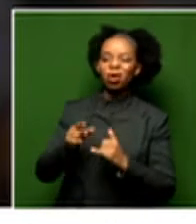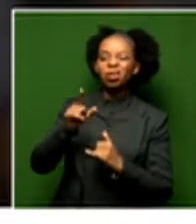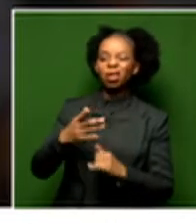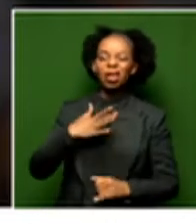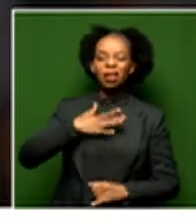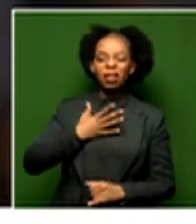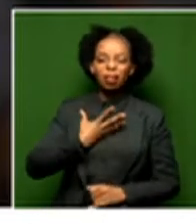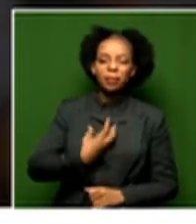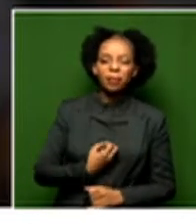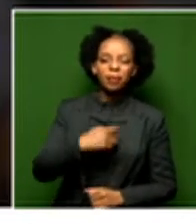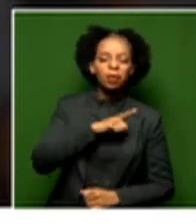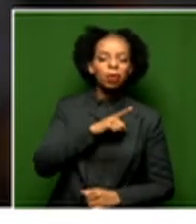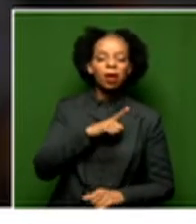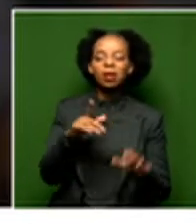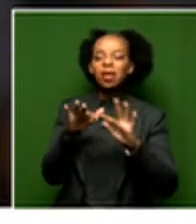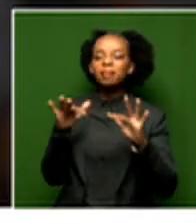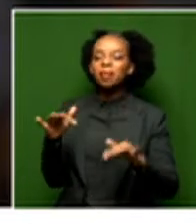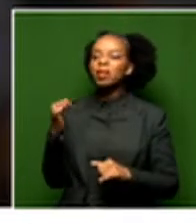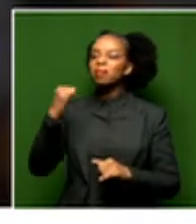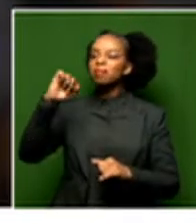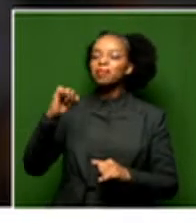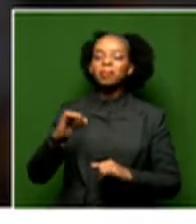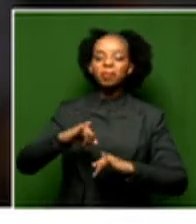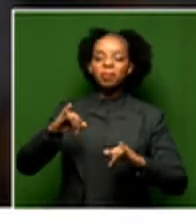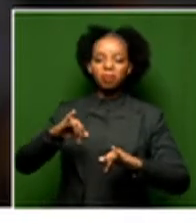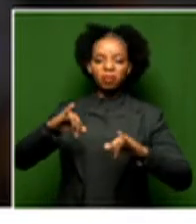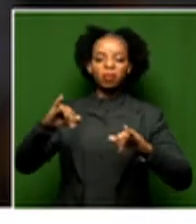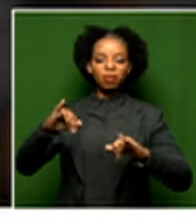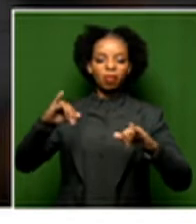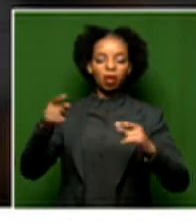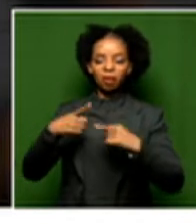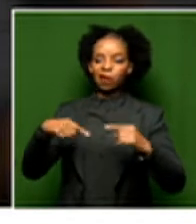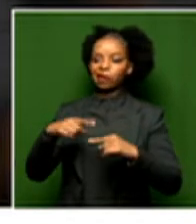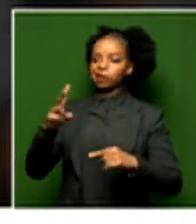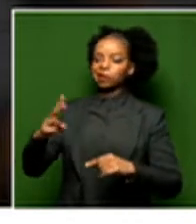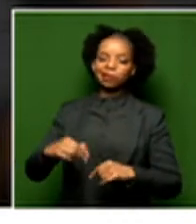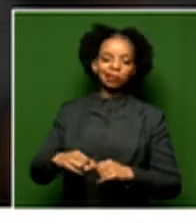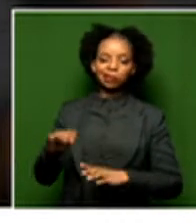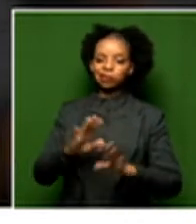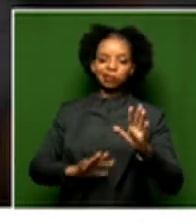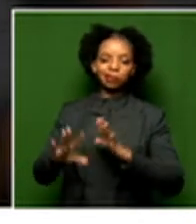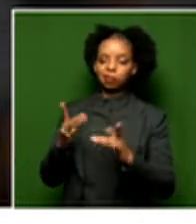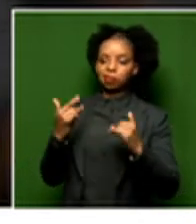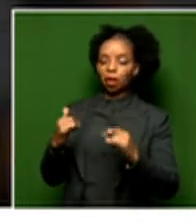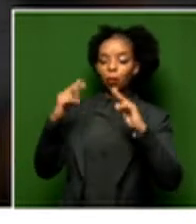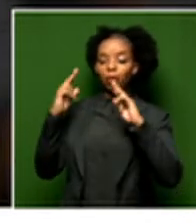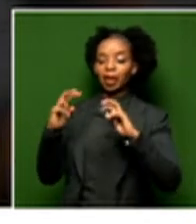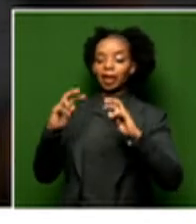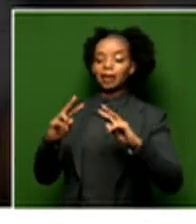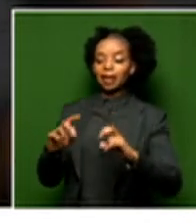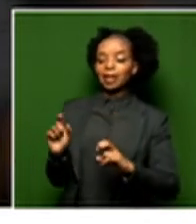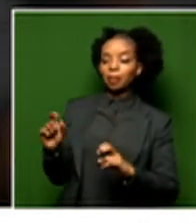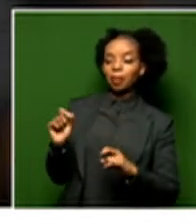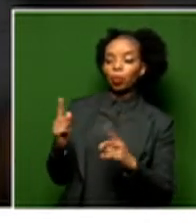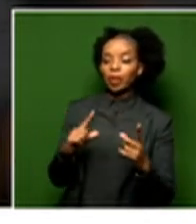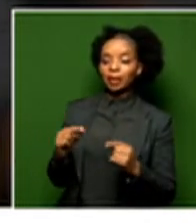the rejection were amounting. And for us was like, this is not happening. The thing that we did on the research is not translating